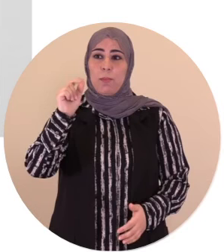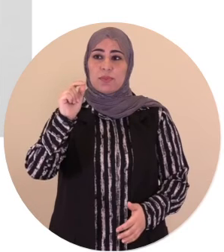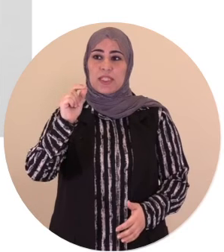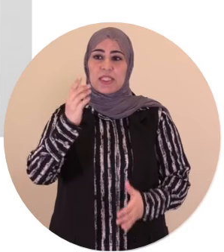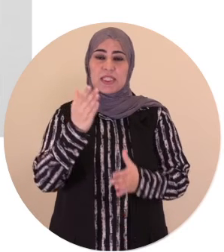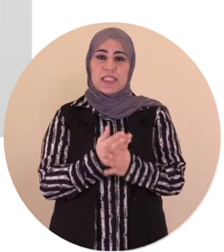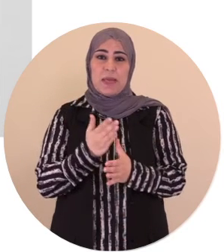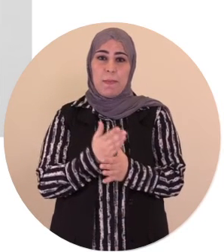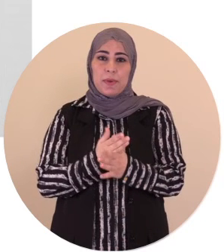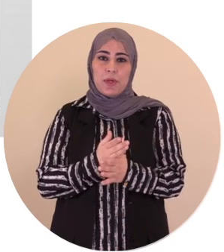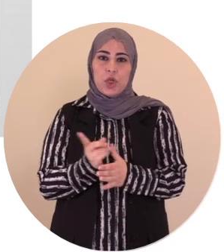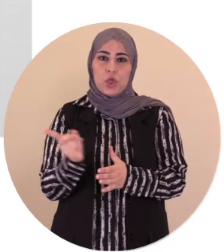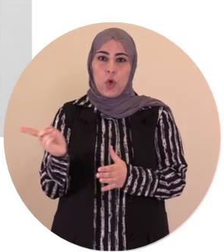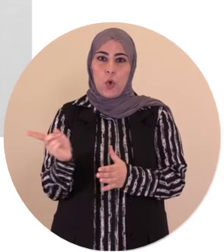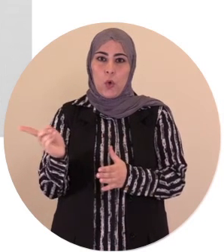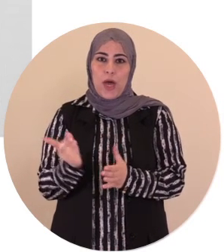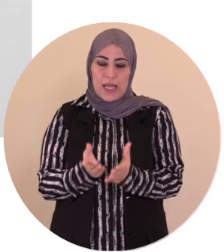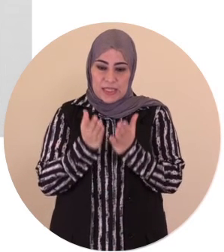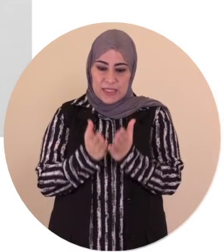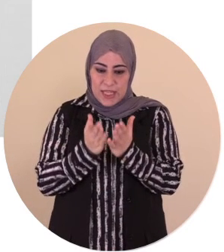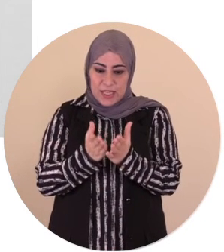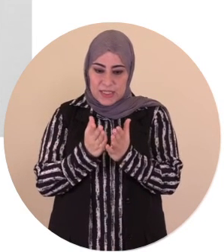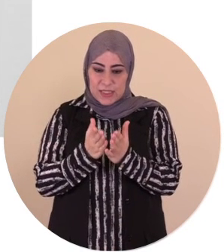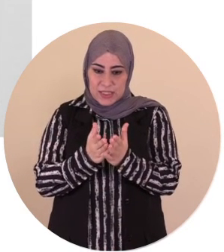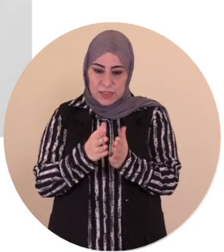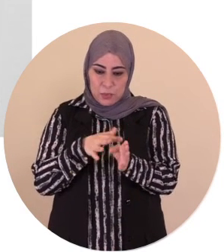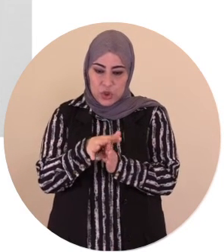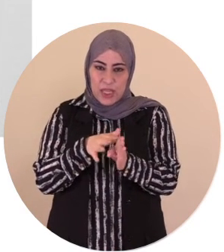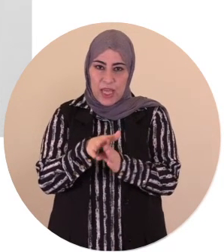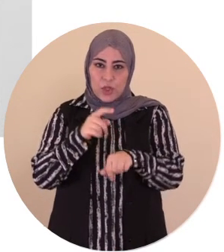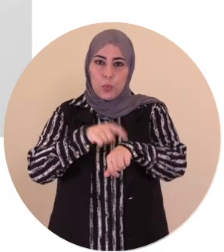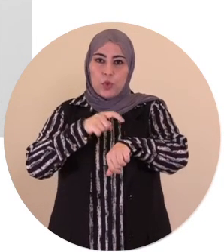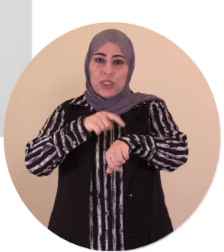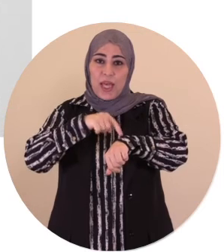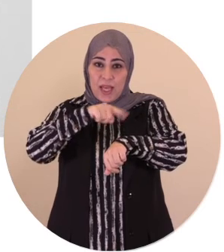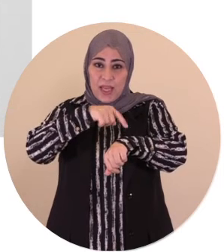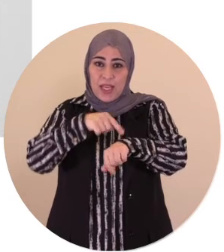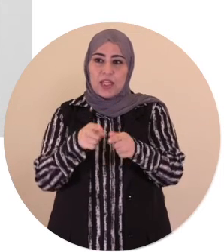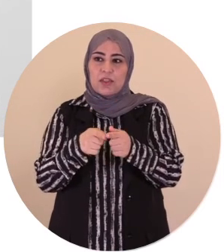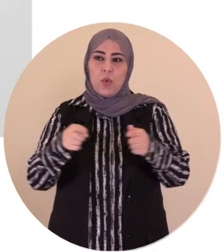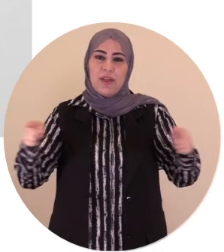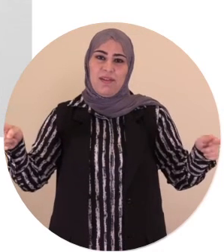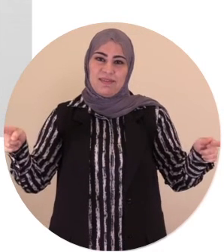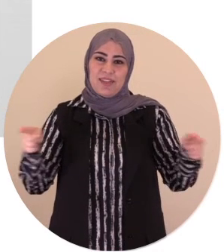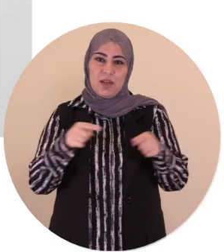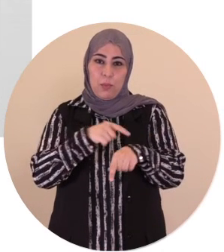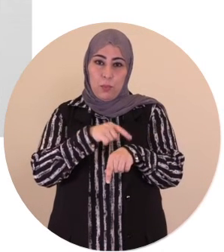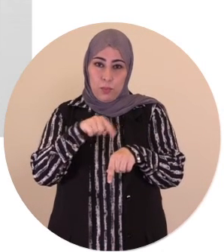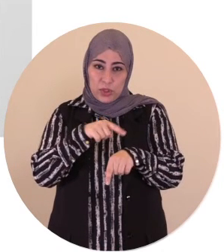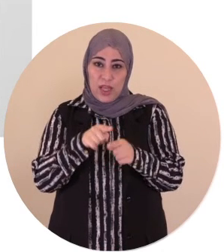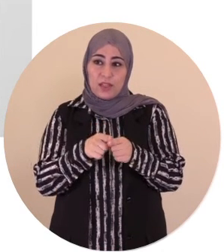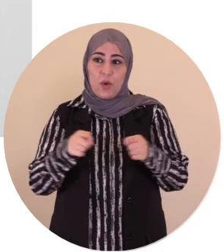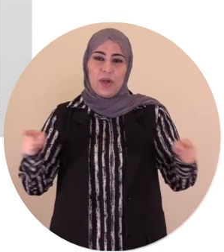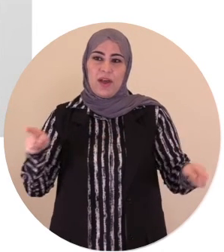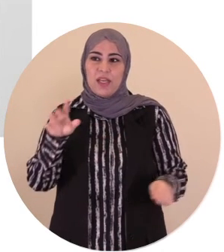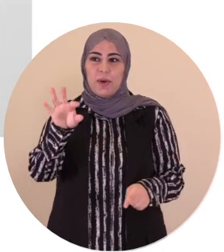his exam for a long time. He passed. The first verb is in past tense. So what will the other verb be? He had been